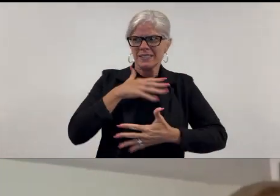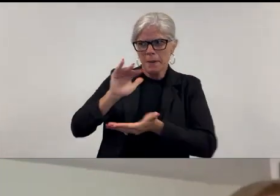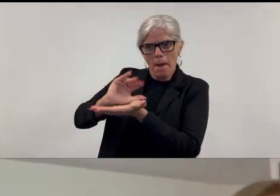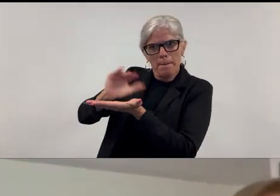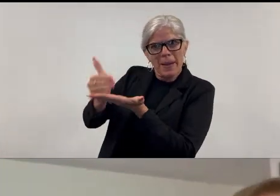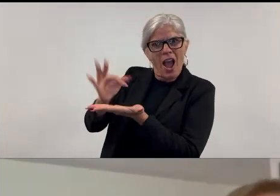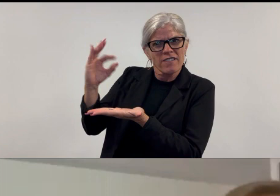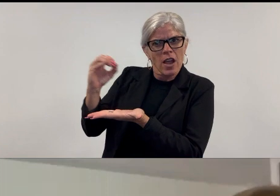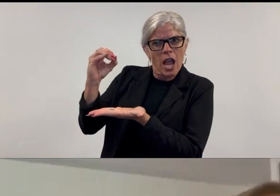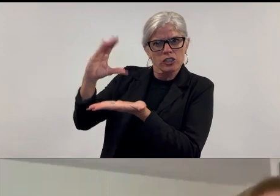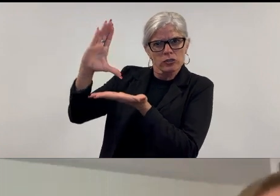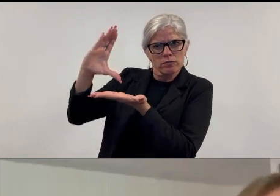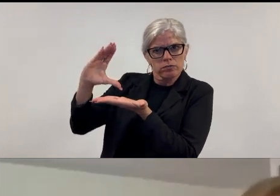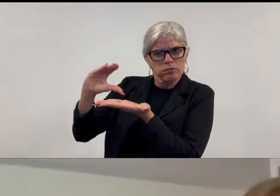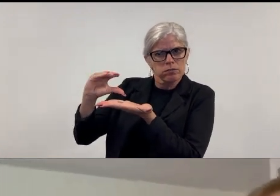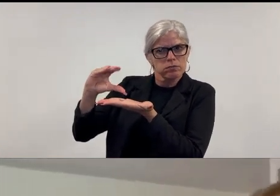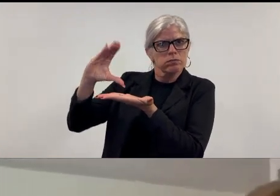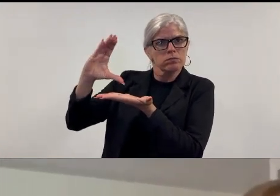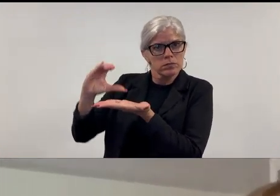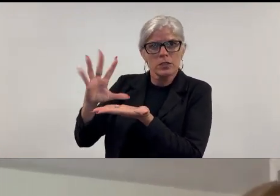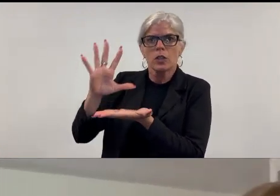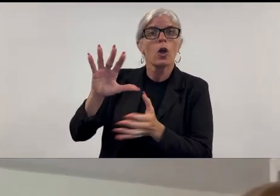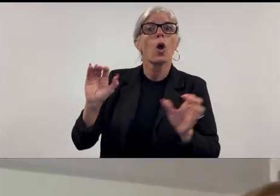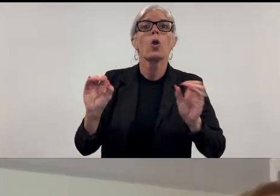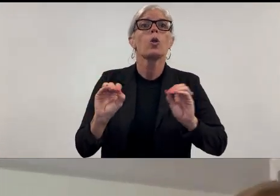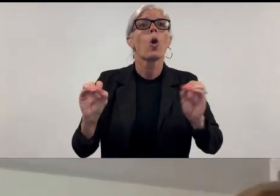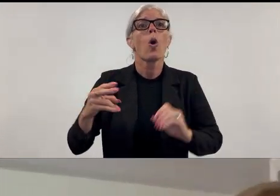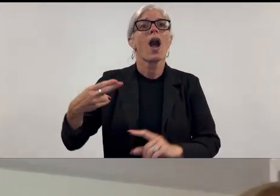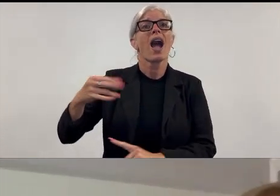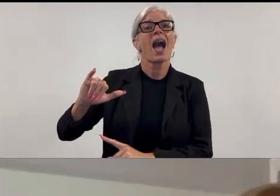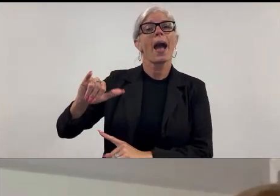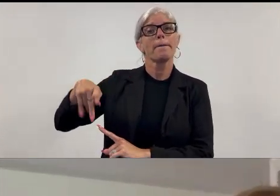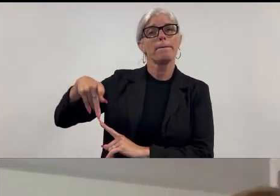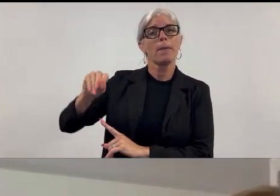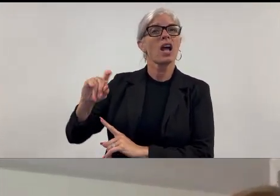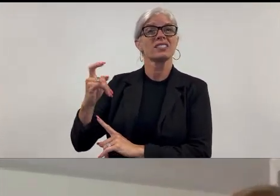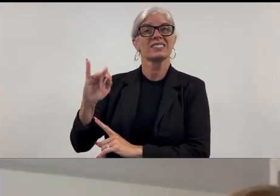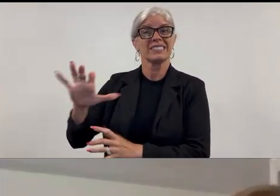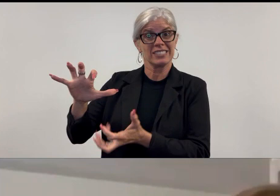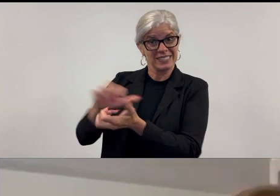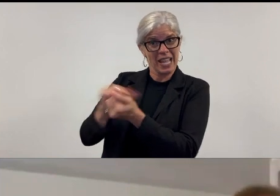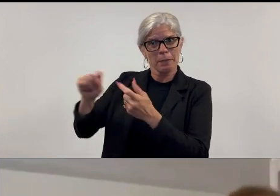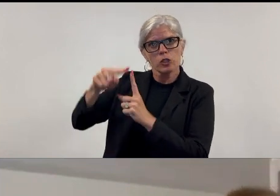or the CNS, but just the trigger that elevates the ability of the